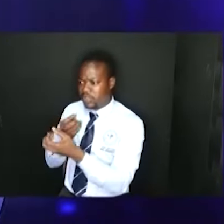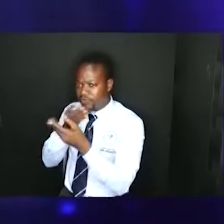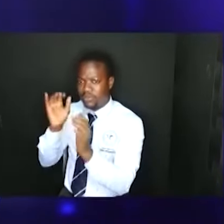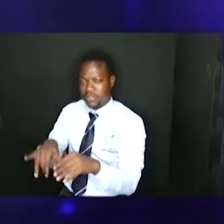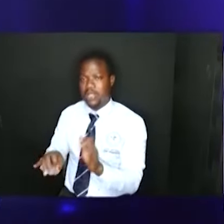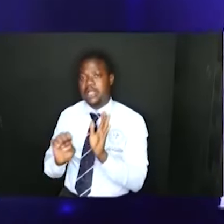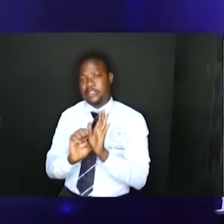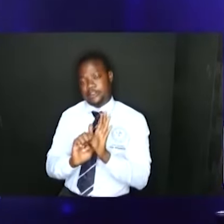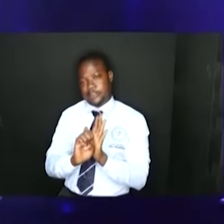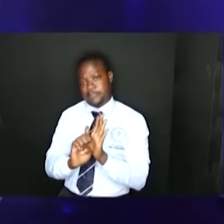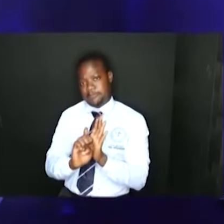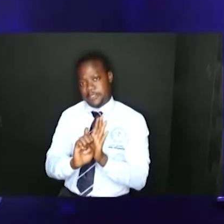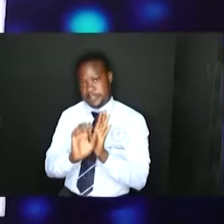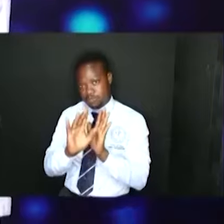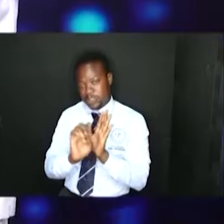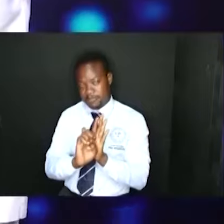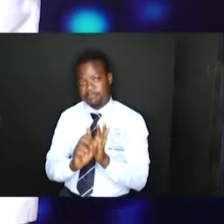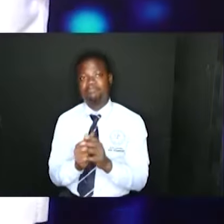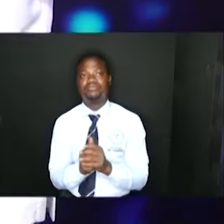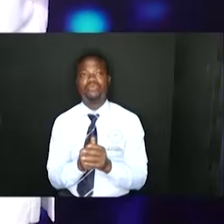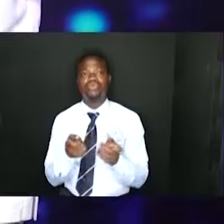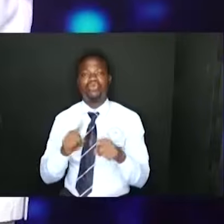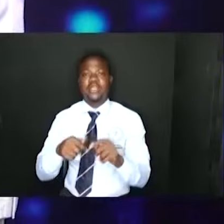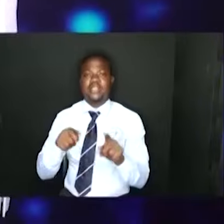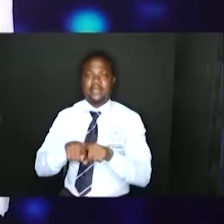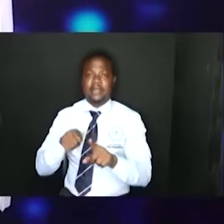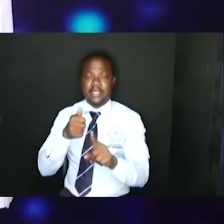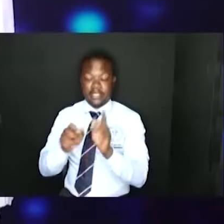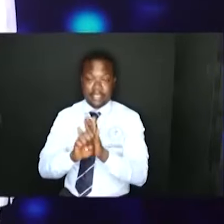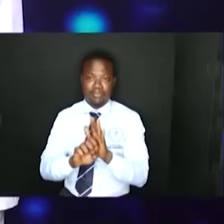For example, when a superior